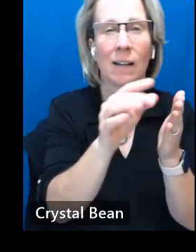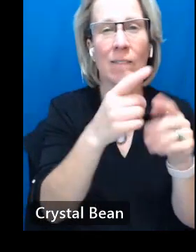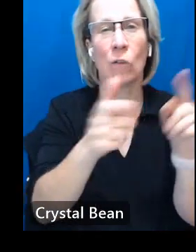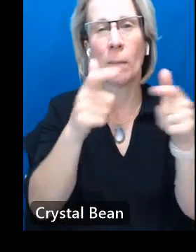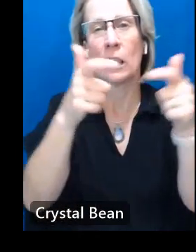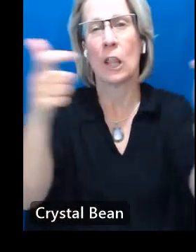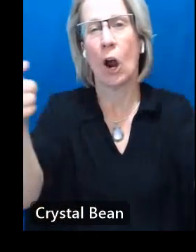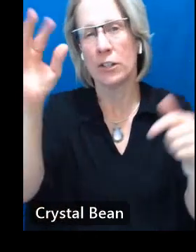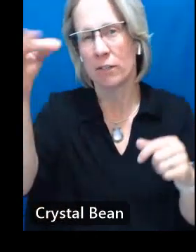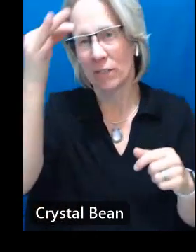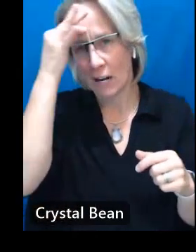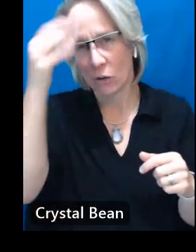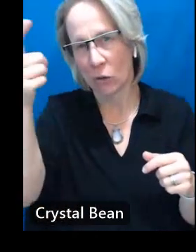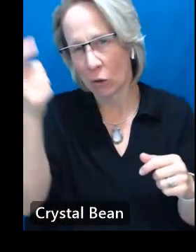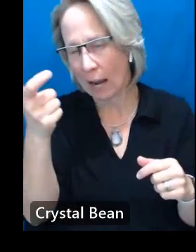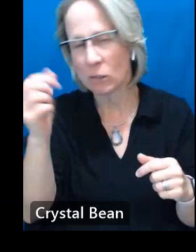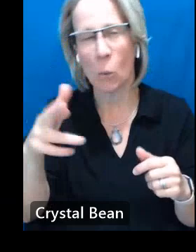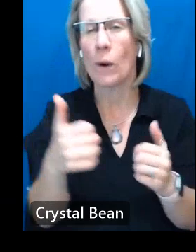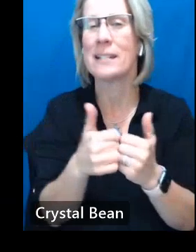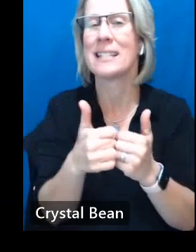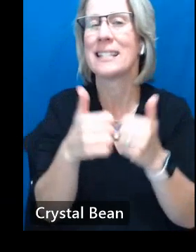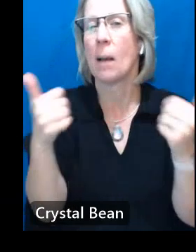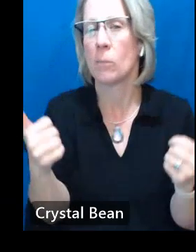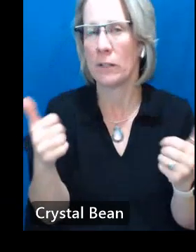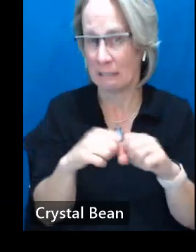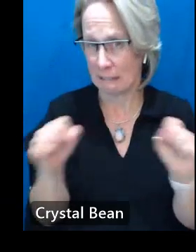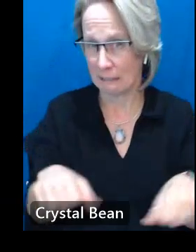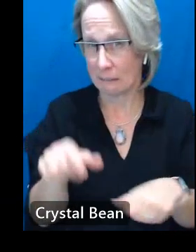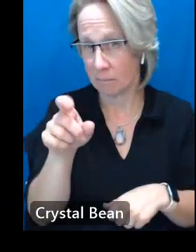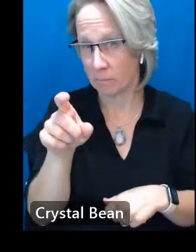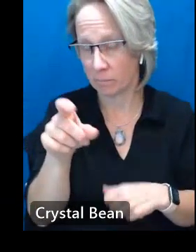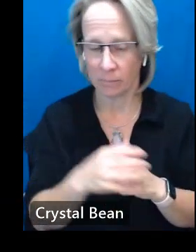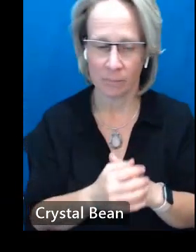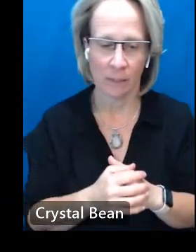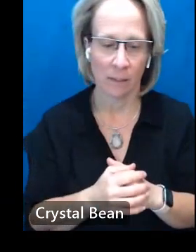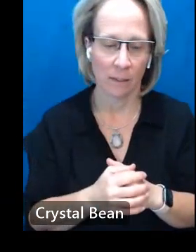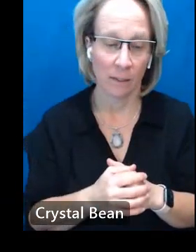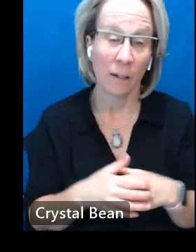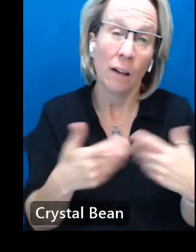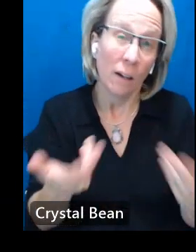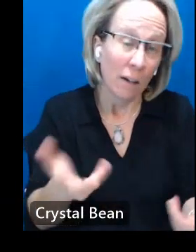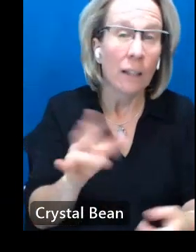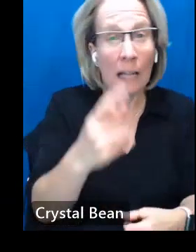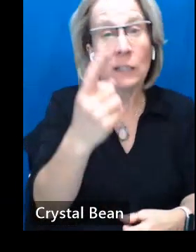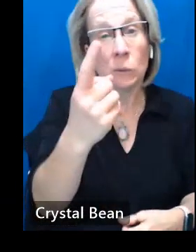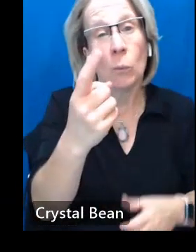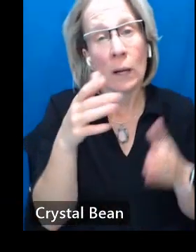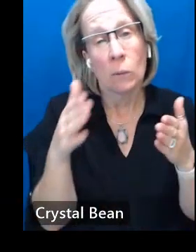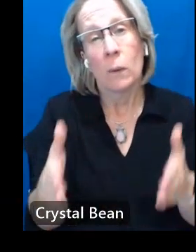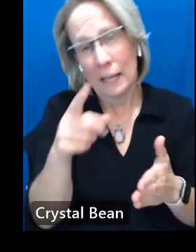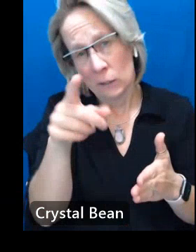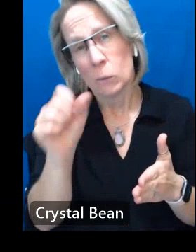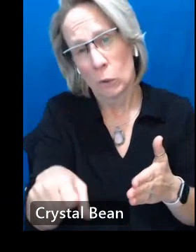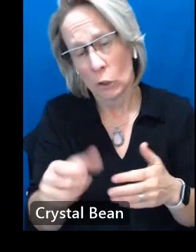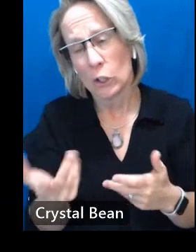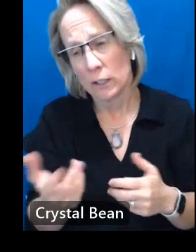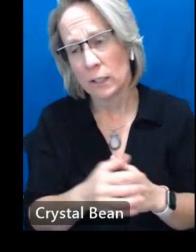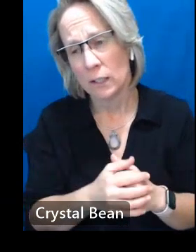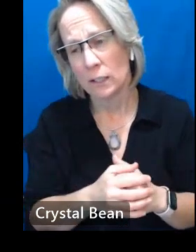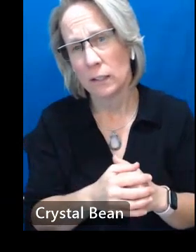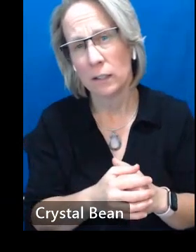separate system for tracking tool? That's one way you could do it. So you could put